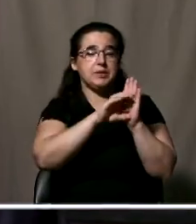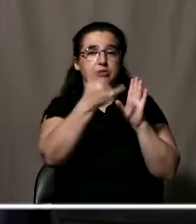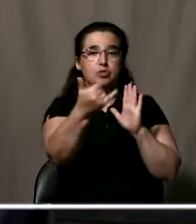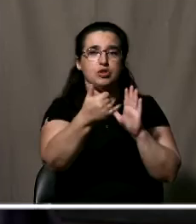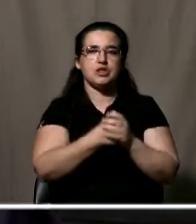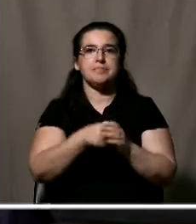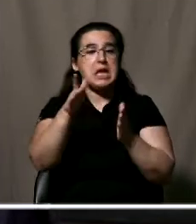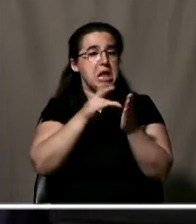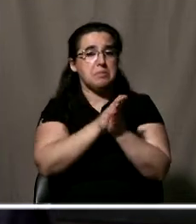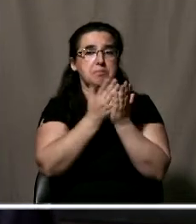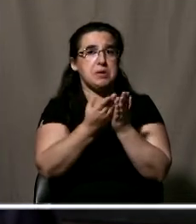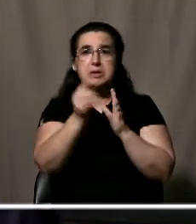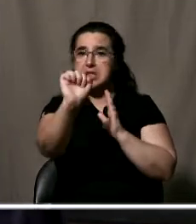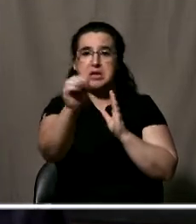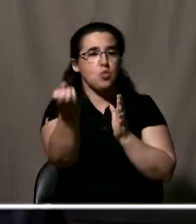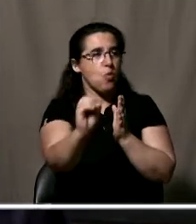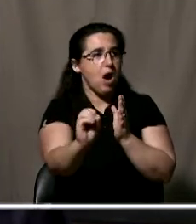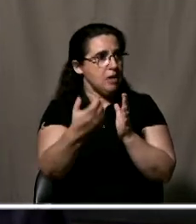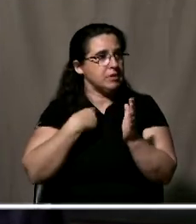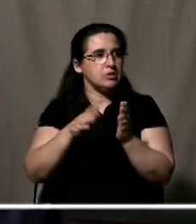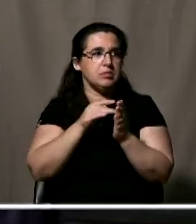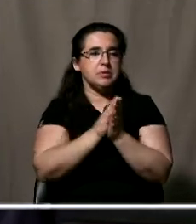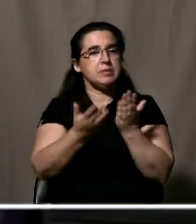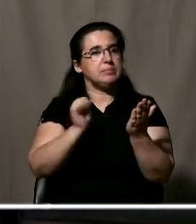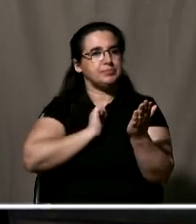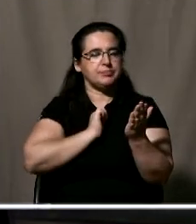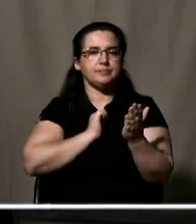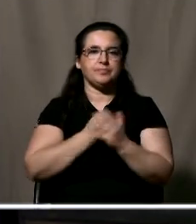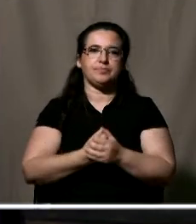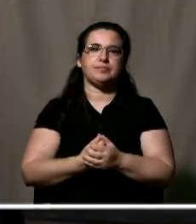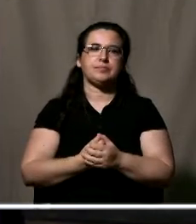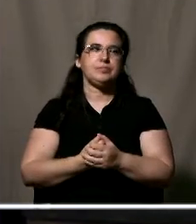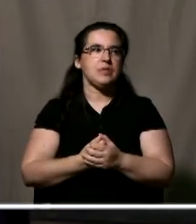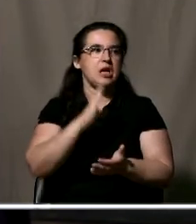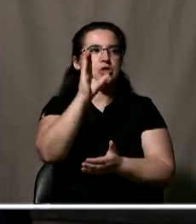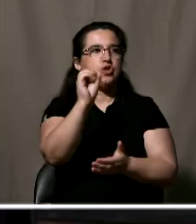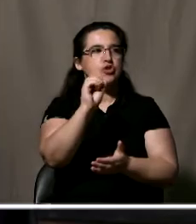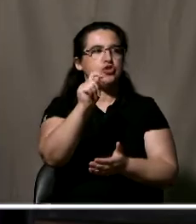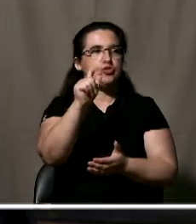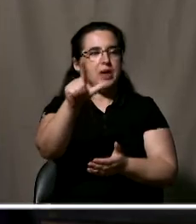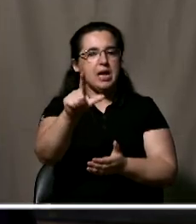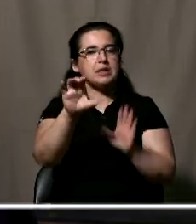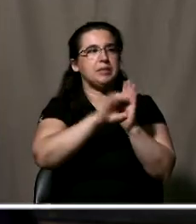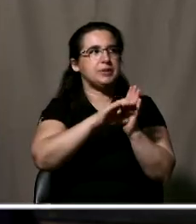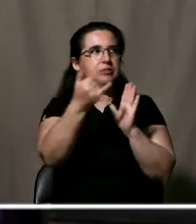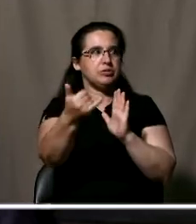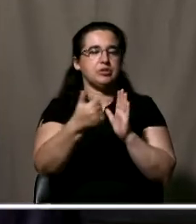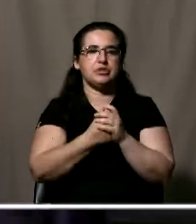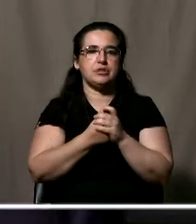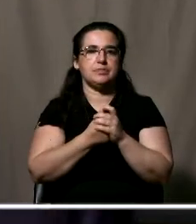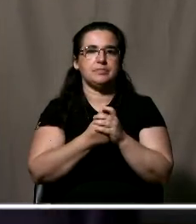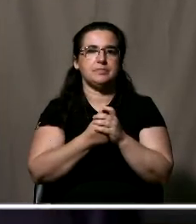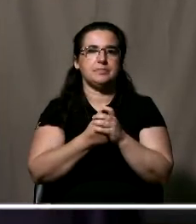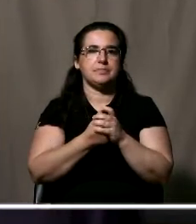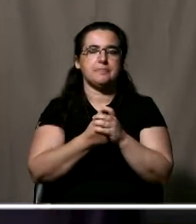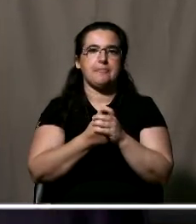Ele não tinha uma Bíblia. I opened my Bible. Eu abri a minha Bíblia. And I read to him Joel chapter 2. E eu li Joel capítulo 2. I will read